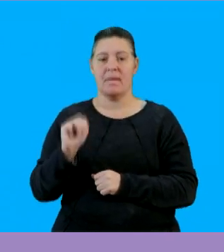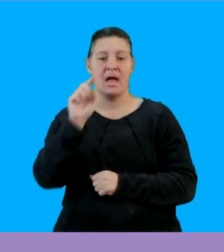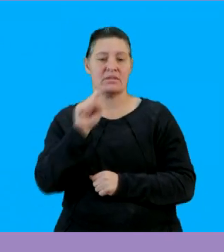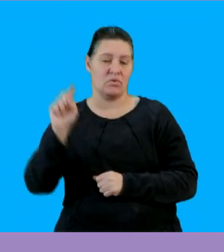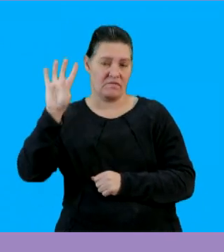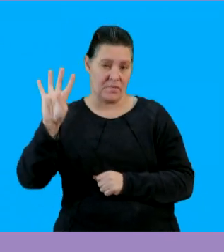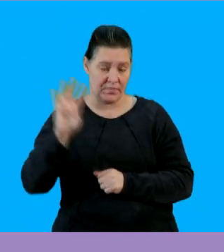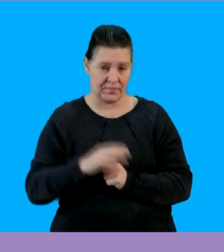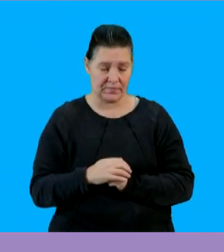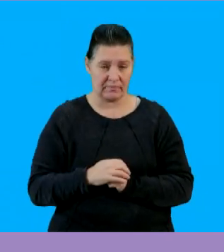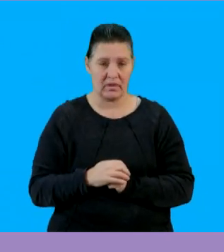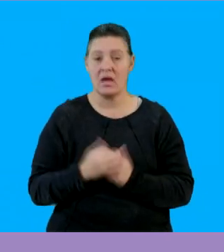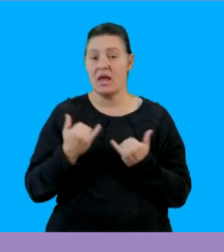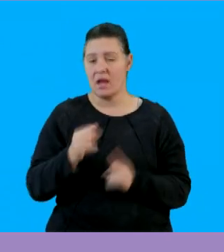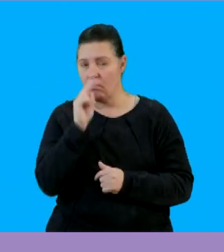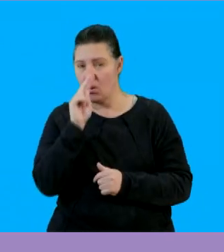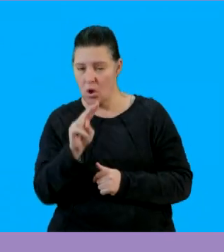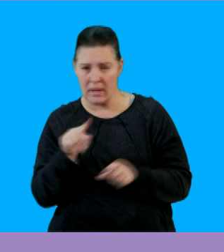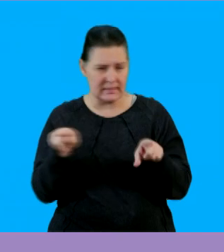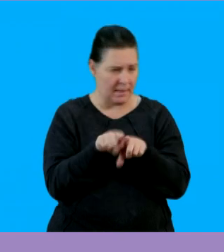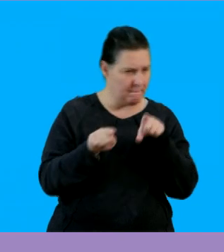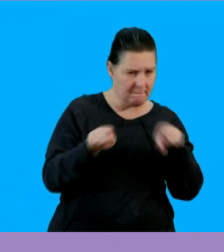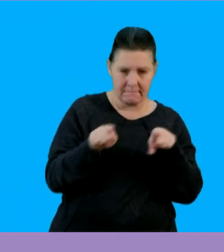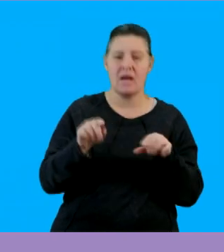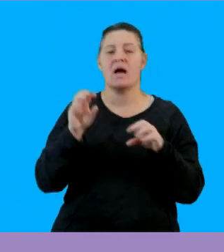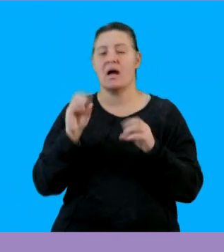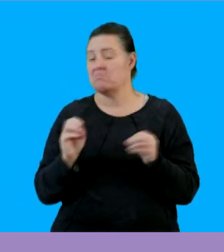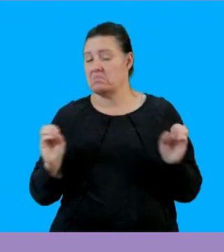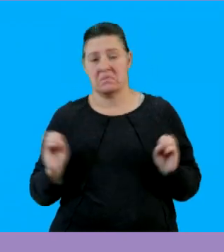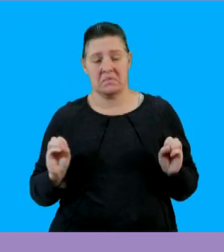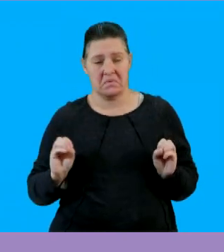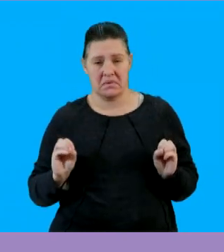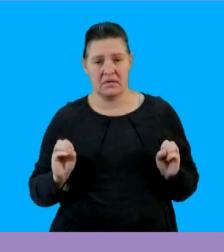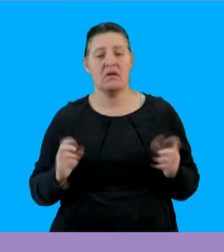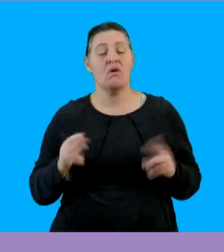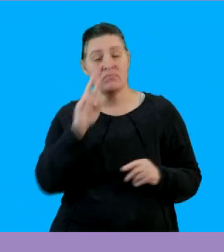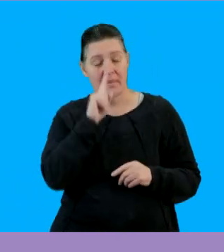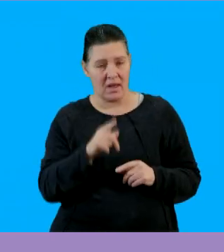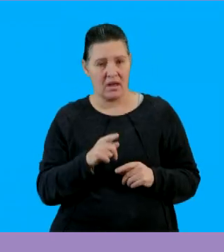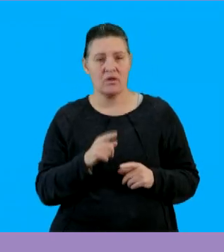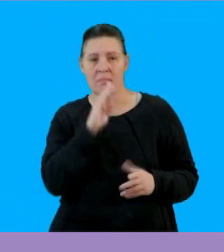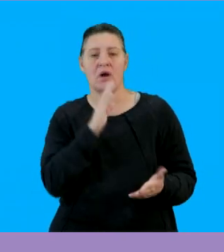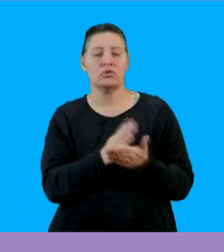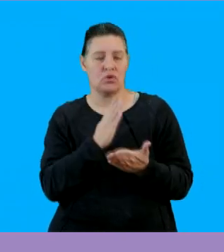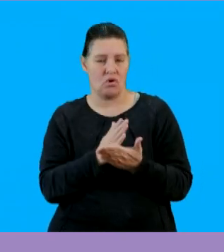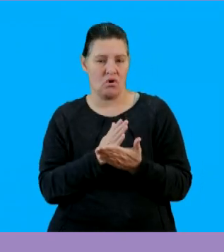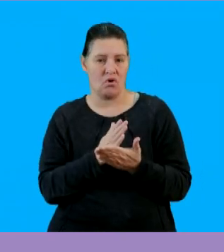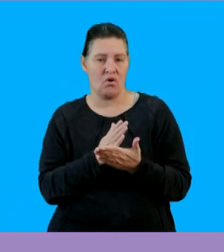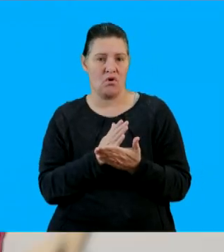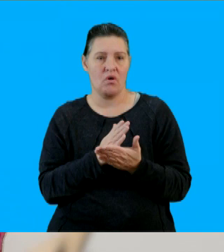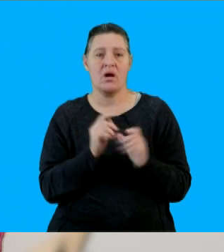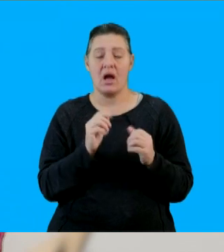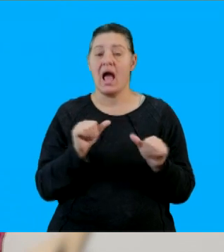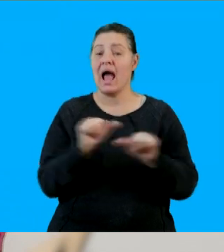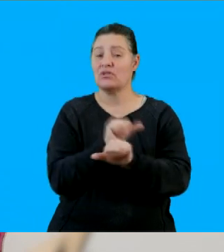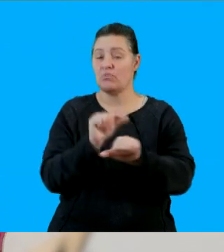to be m exponent 4. We look for the like terms. There are none. And then, remember, we just make